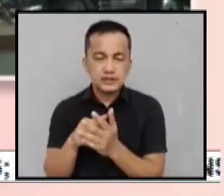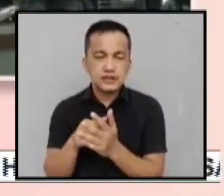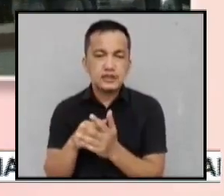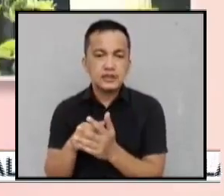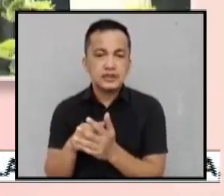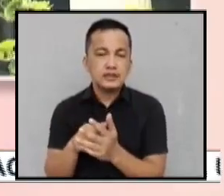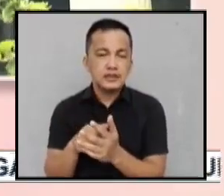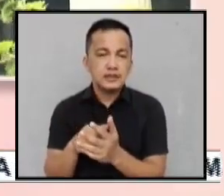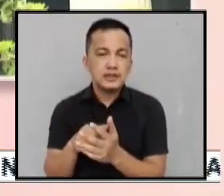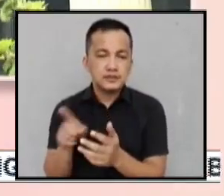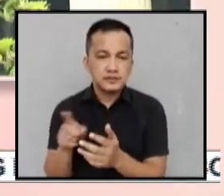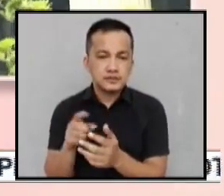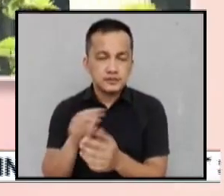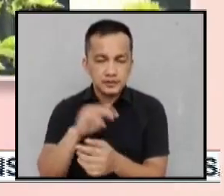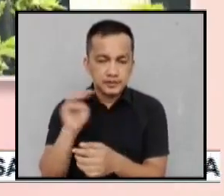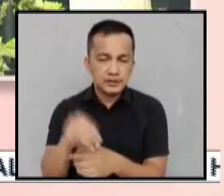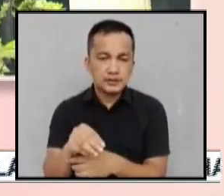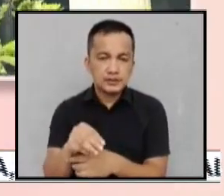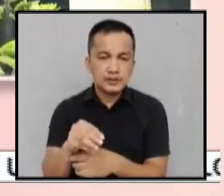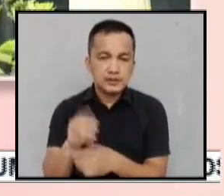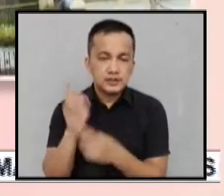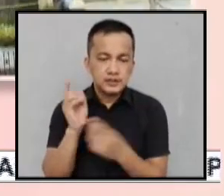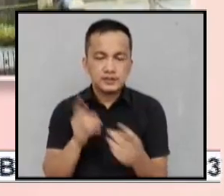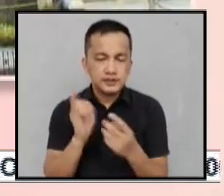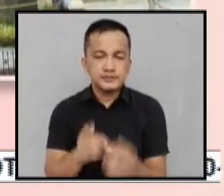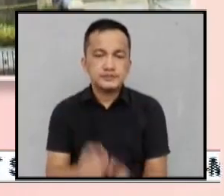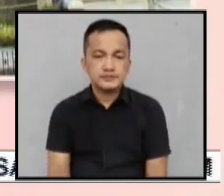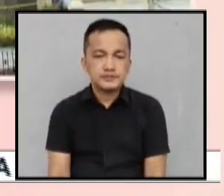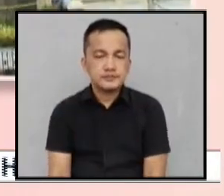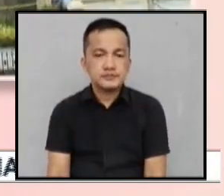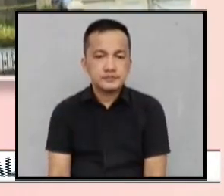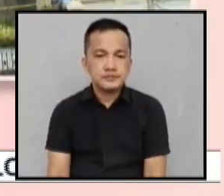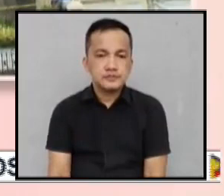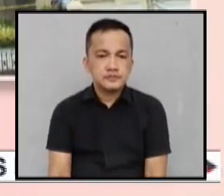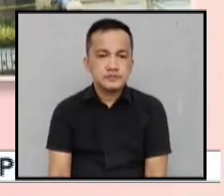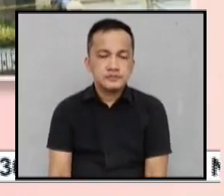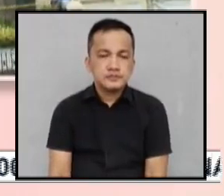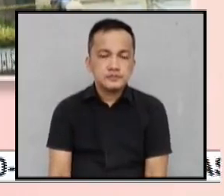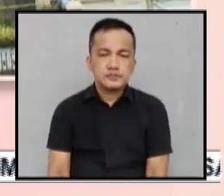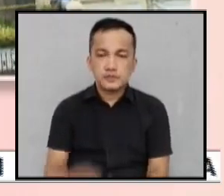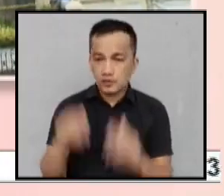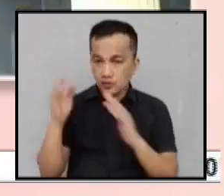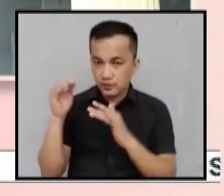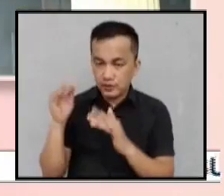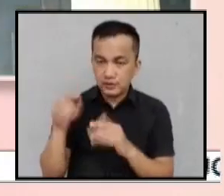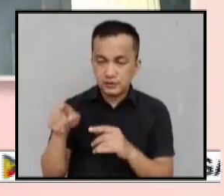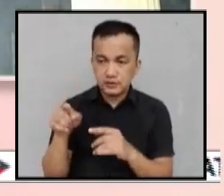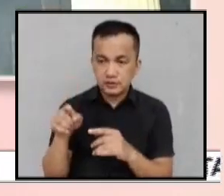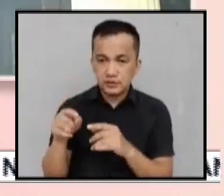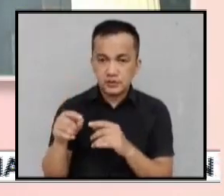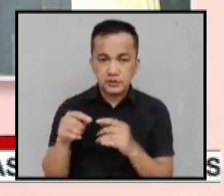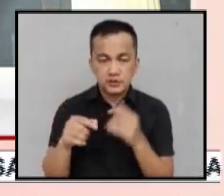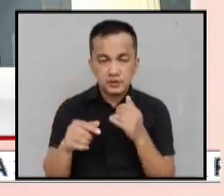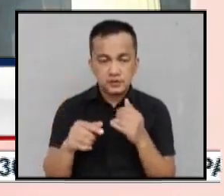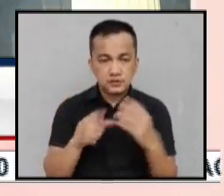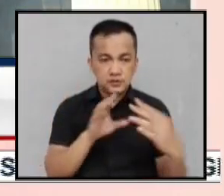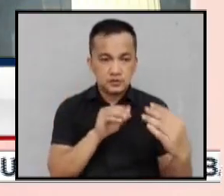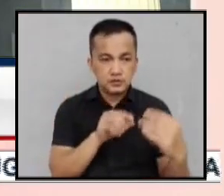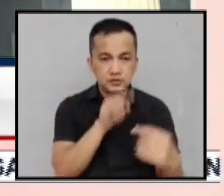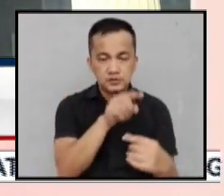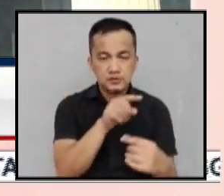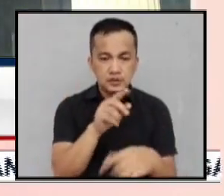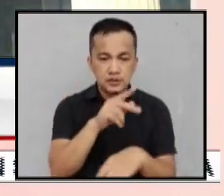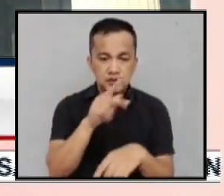sa Manila po, Manila delivery po. So, and hopefully when we get in touch with the Philippine